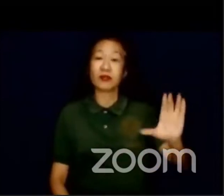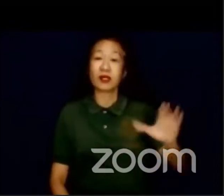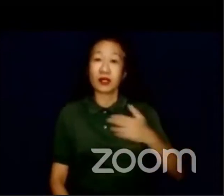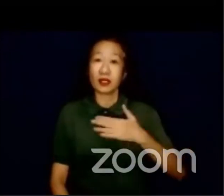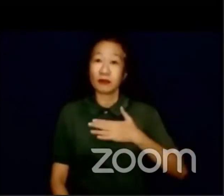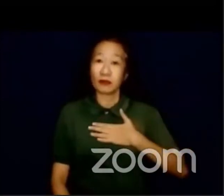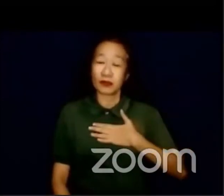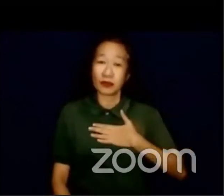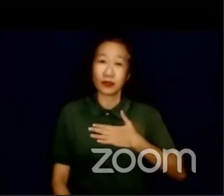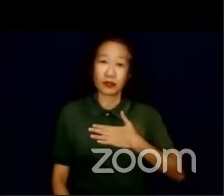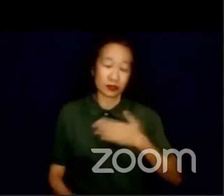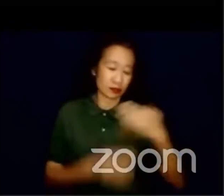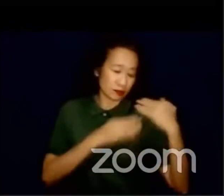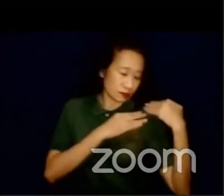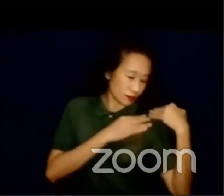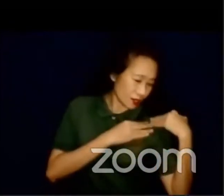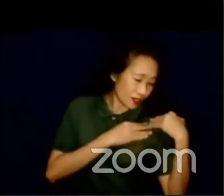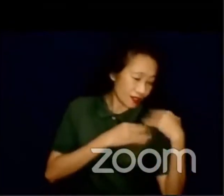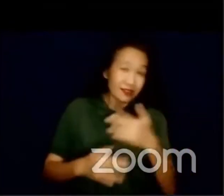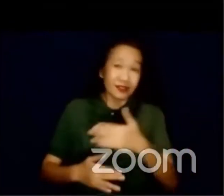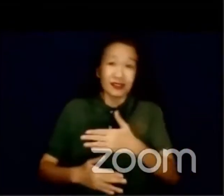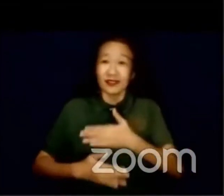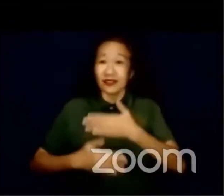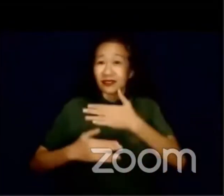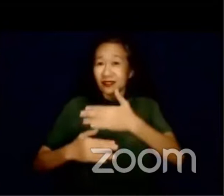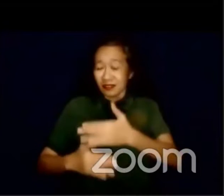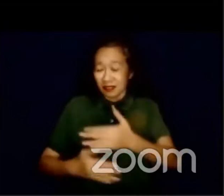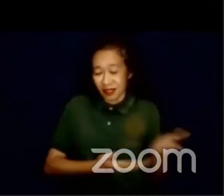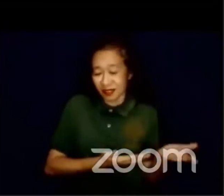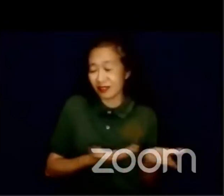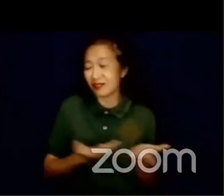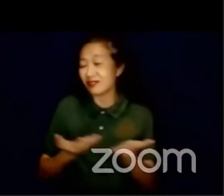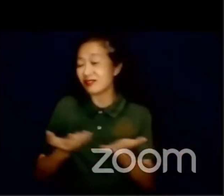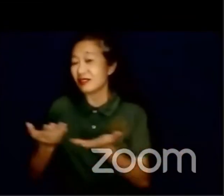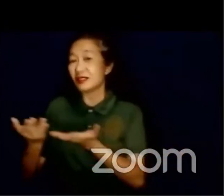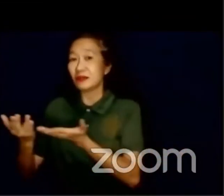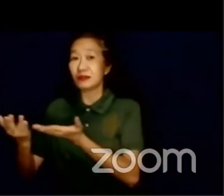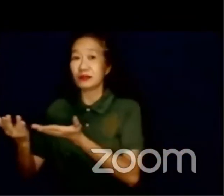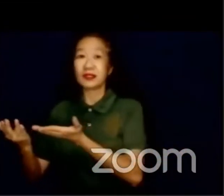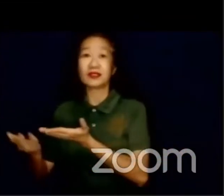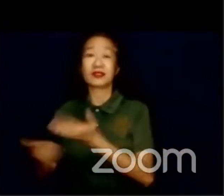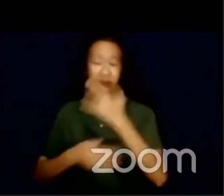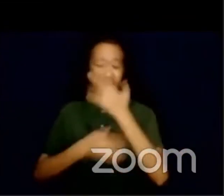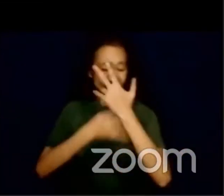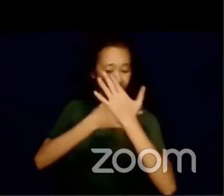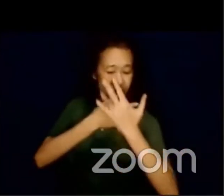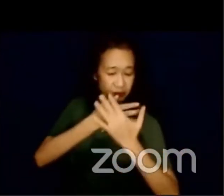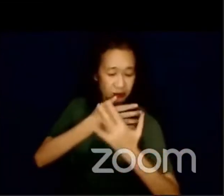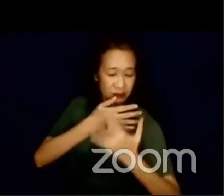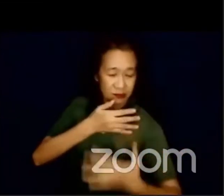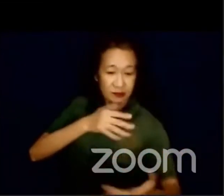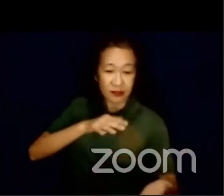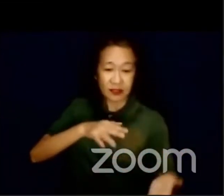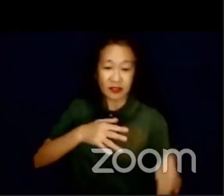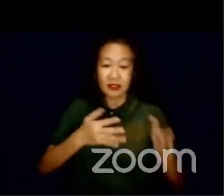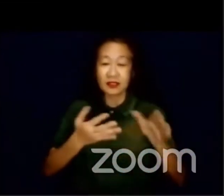cross my burden gladly bearing, He bled